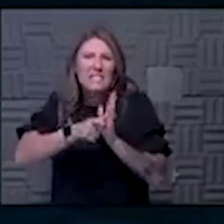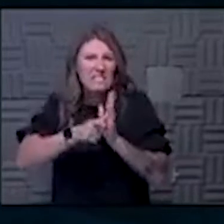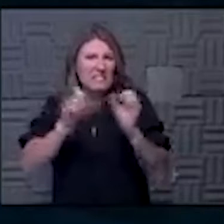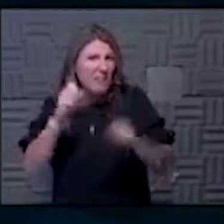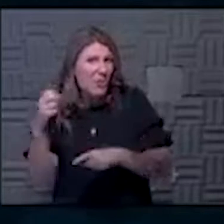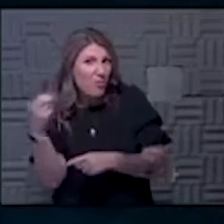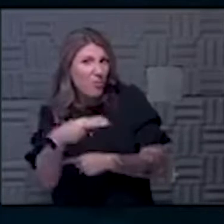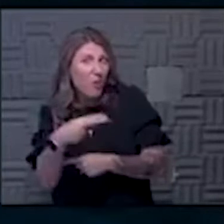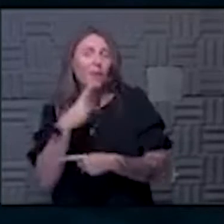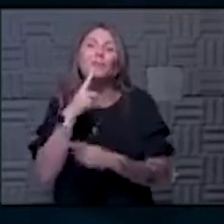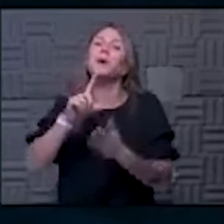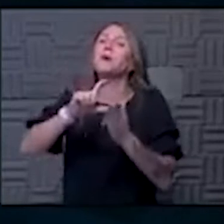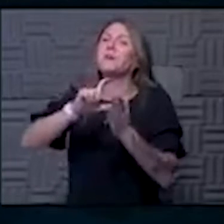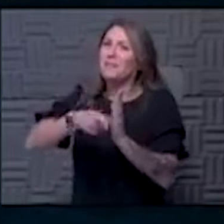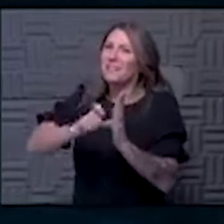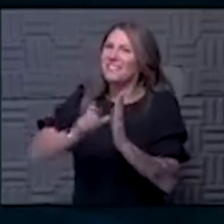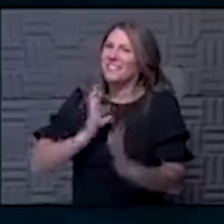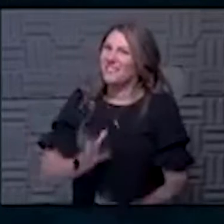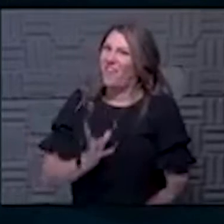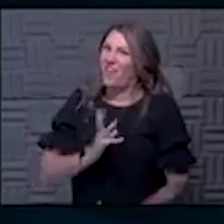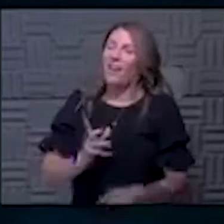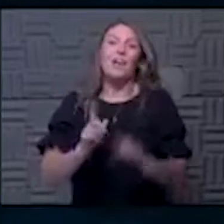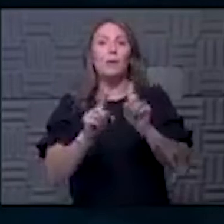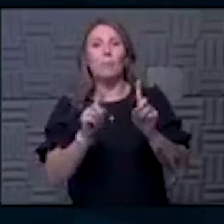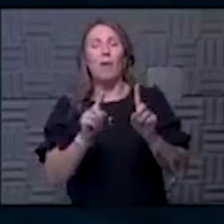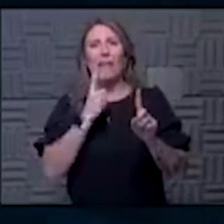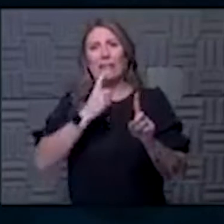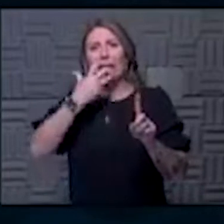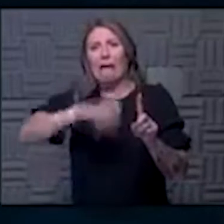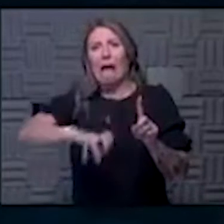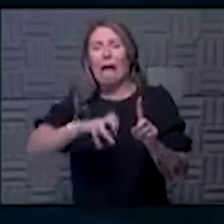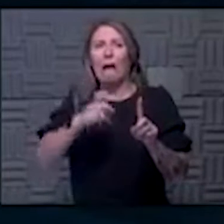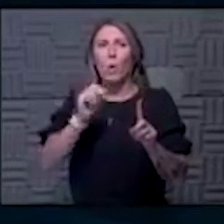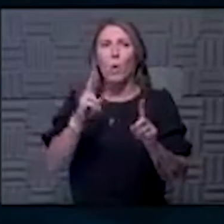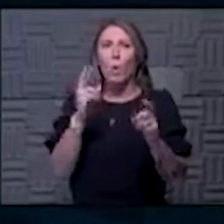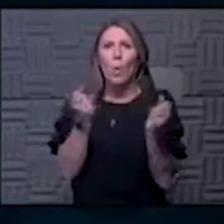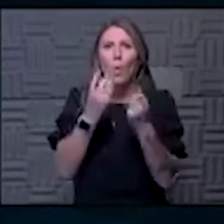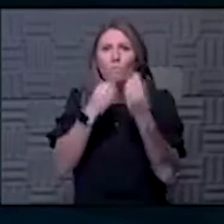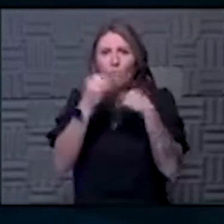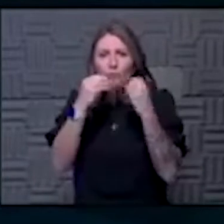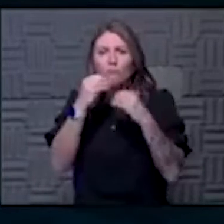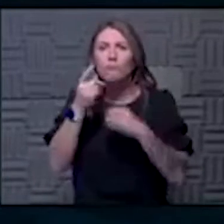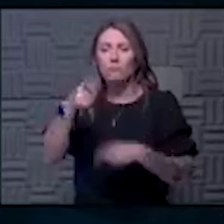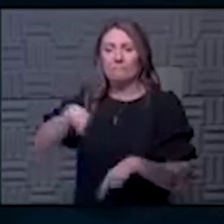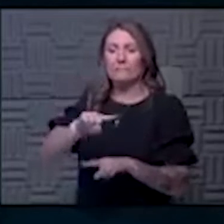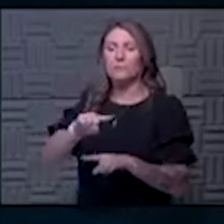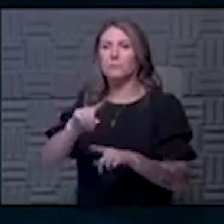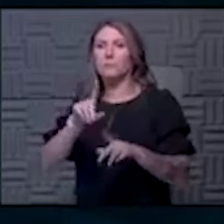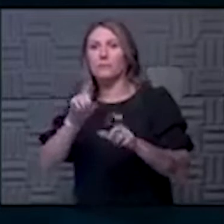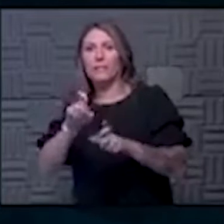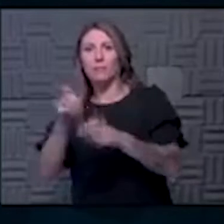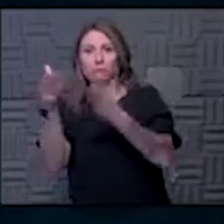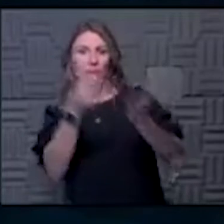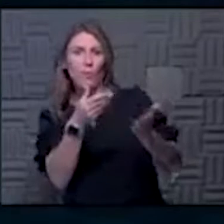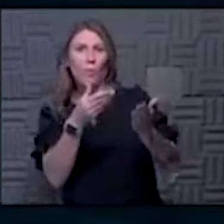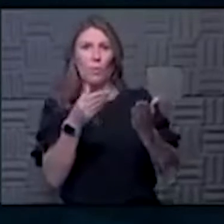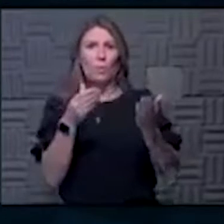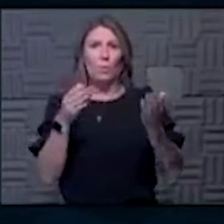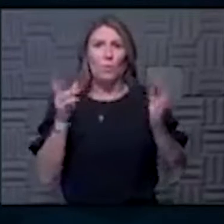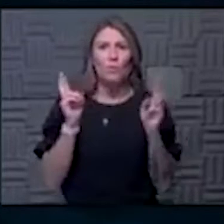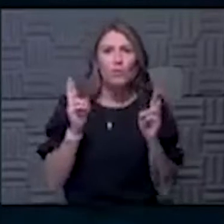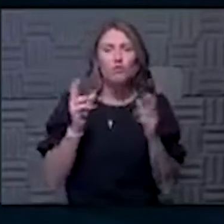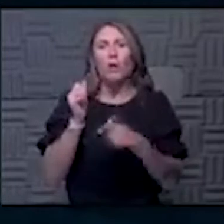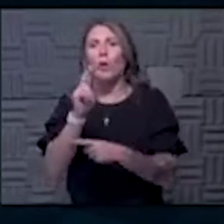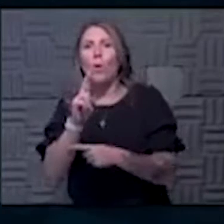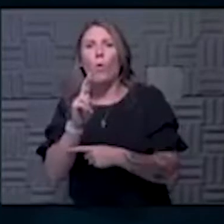okay to leave out. biscuits are probably okay, but you get into the hot foods or the cold foods. Yeah. Those are the ones you want to get back into the refrigerator within that